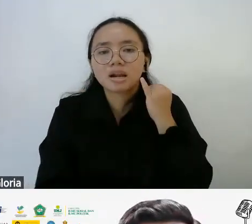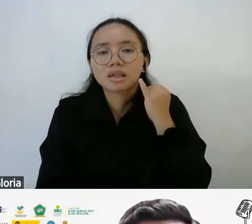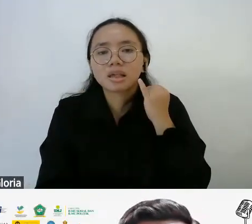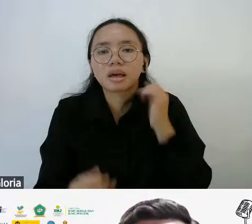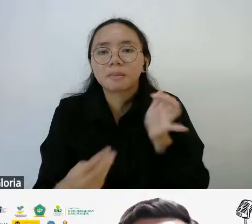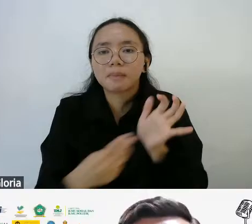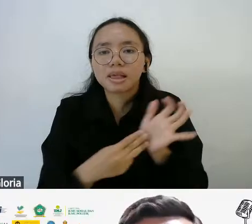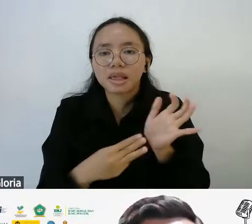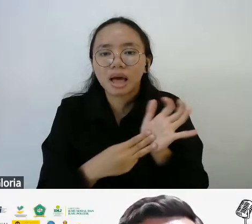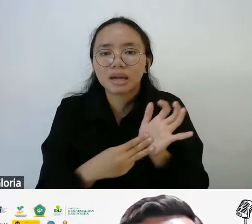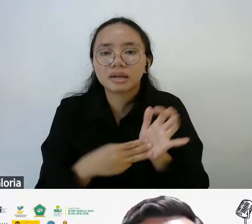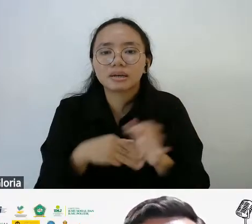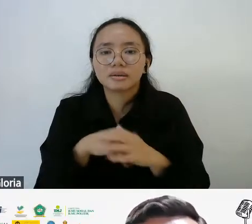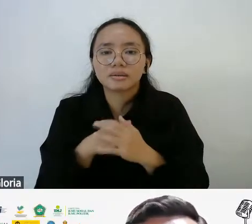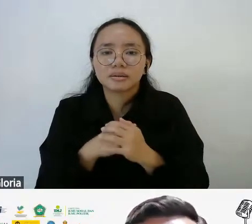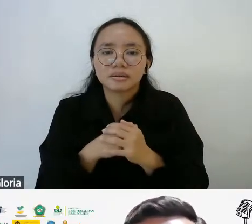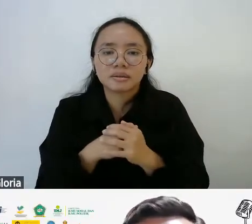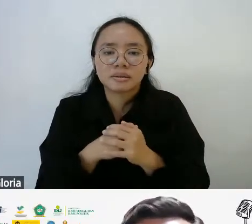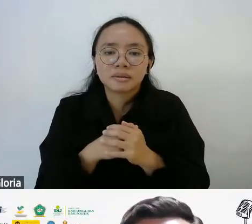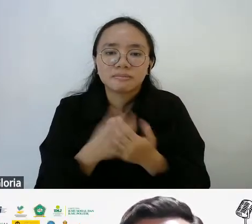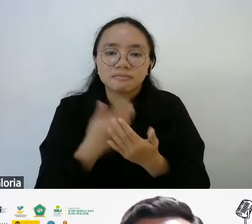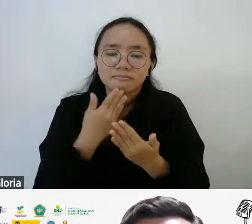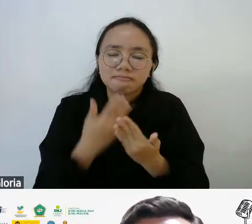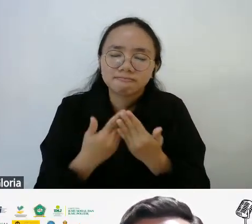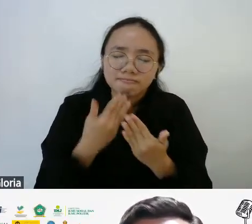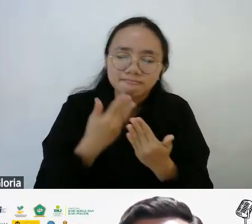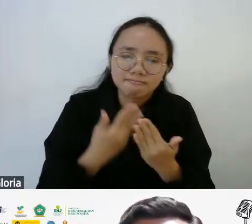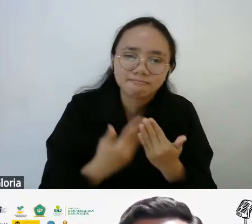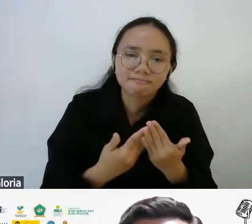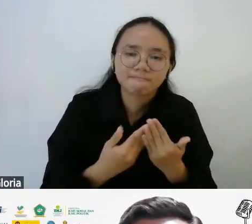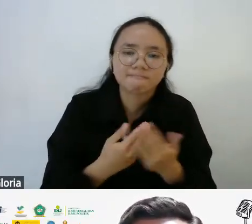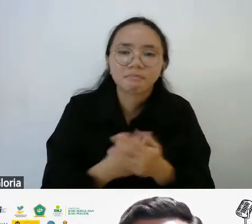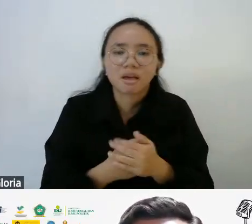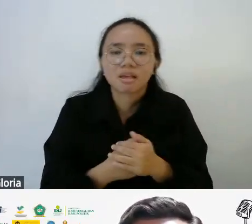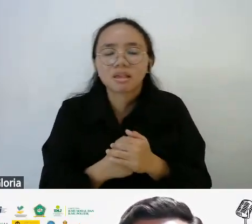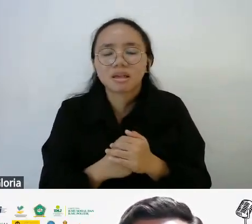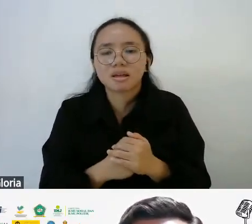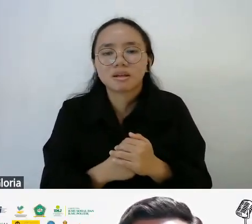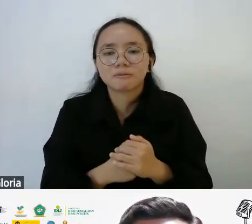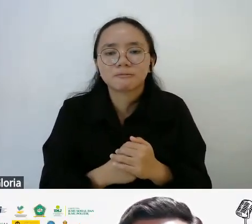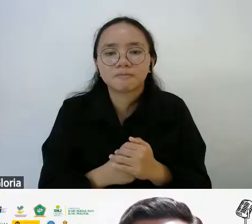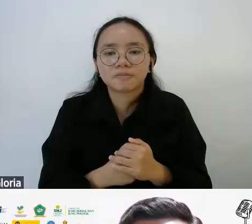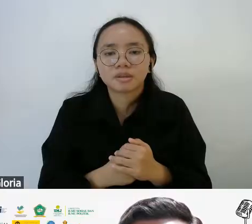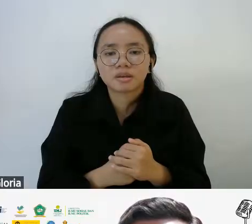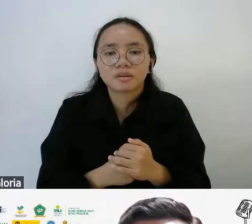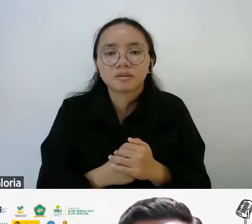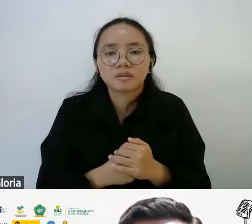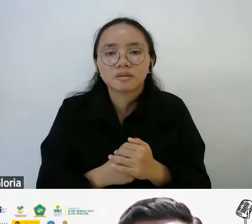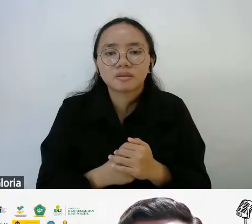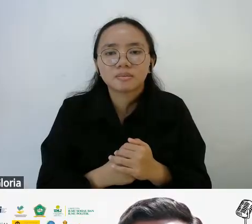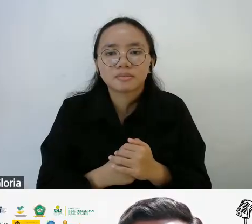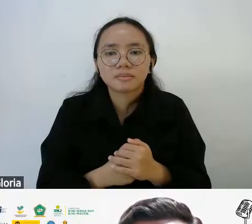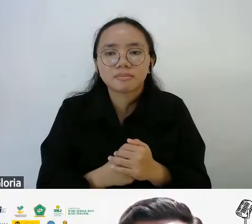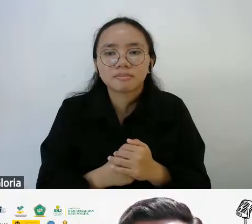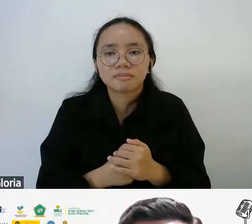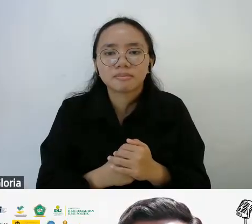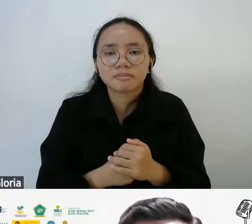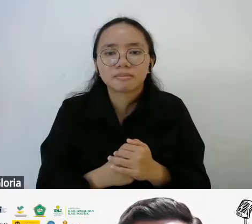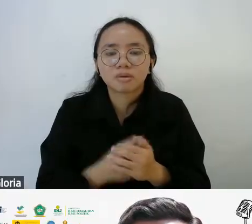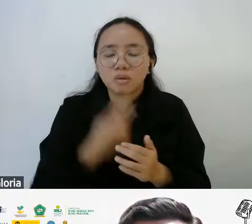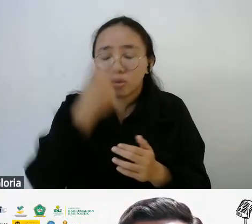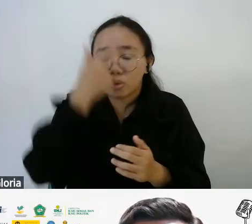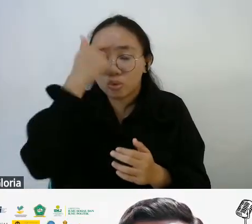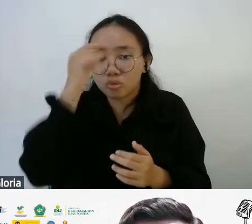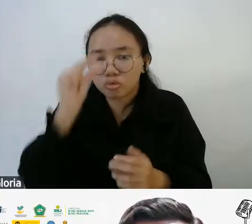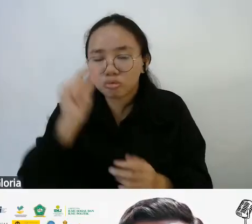you, Prof. Violet. And then for the support group is for the person with disability or the social worker who focus to